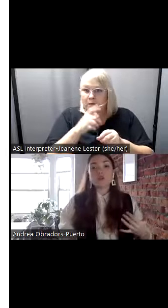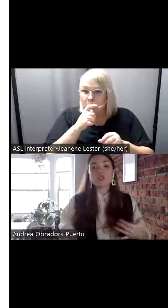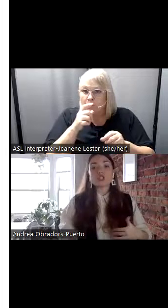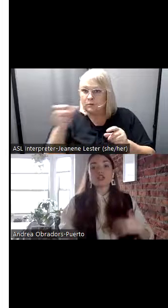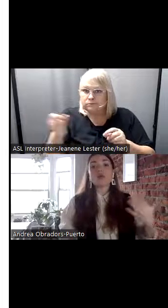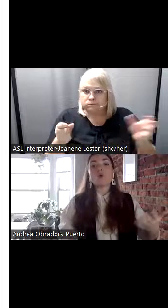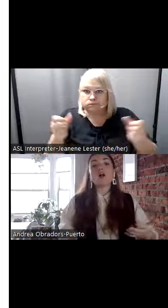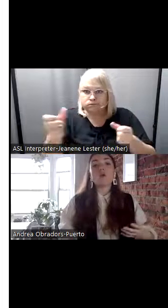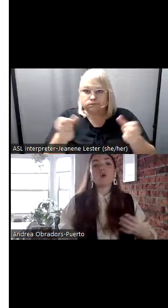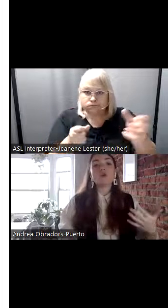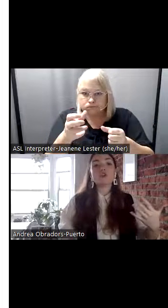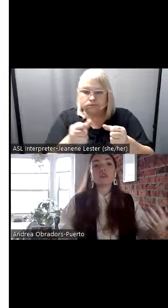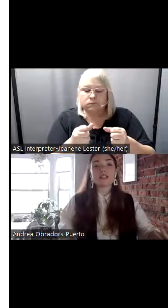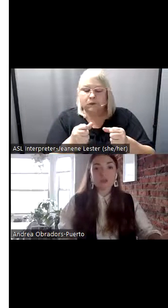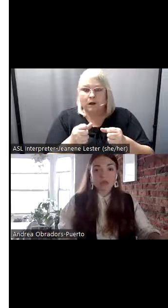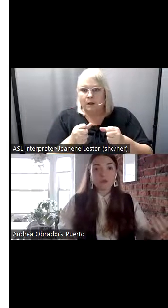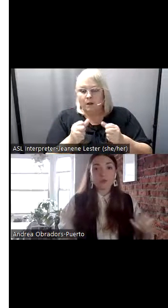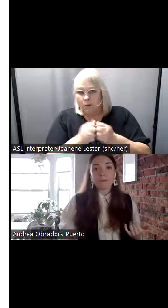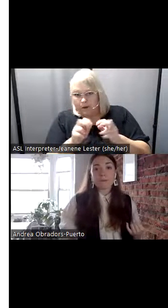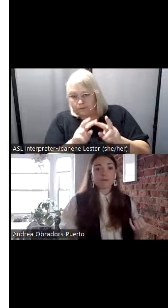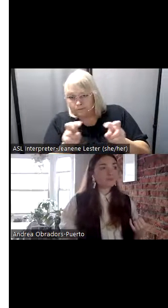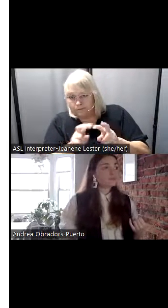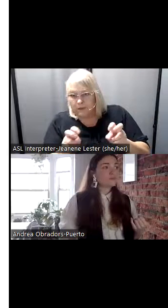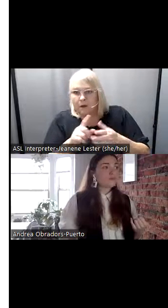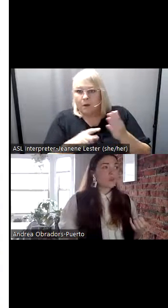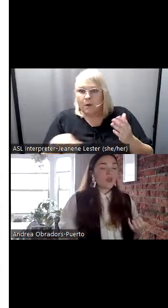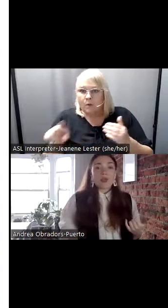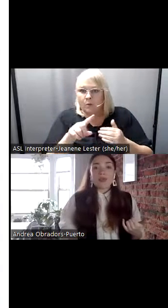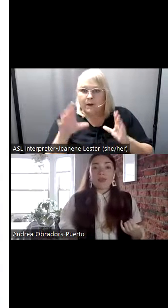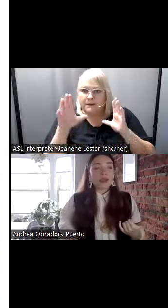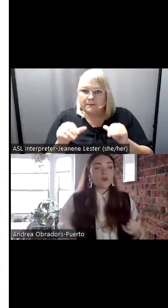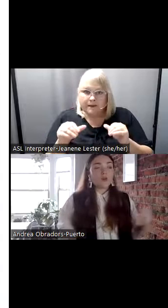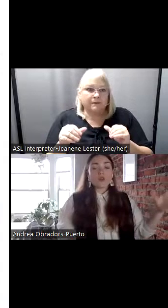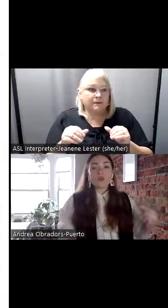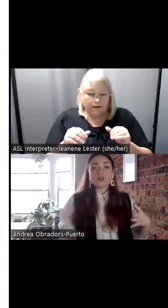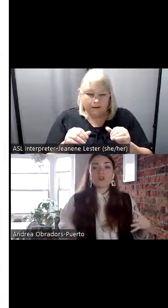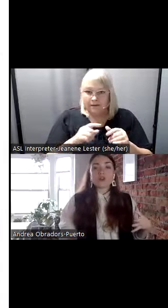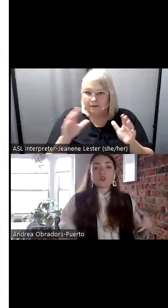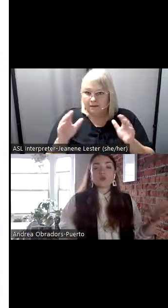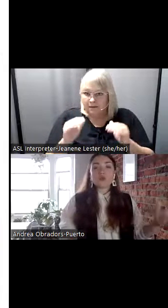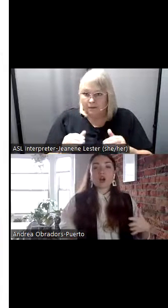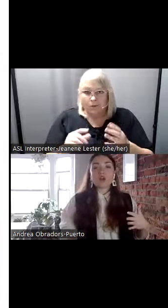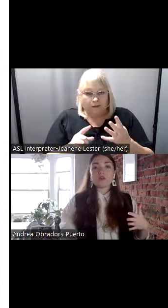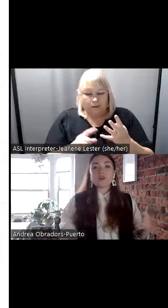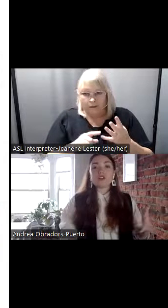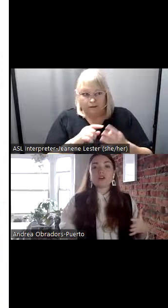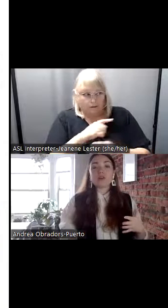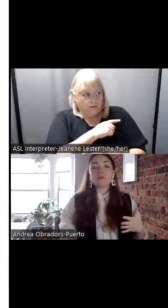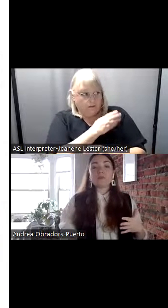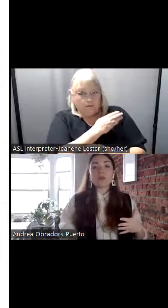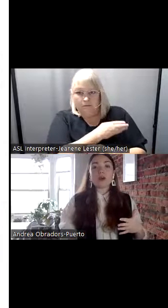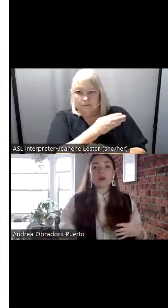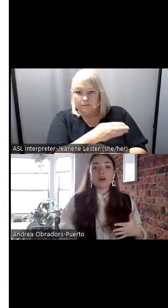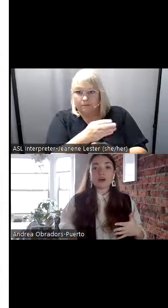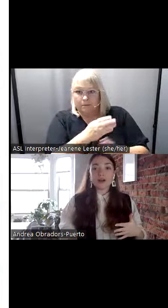in those solutions, and what we should expect from them. Then, with all those results, we shared